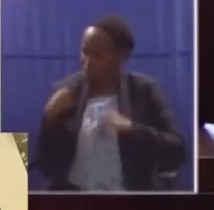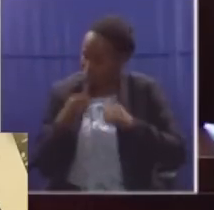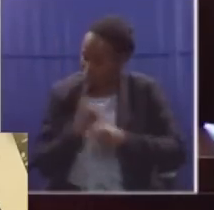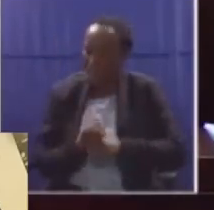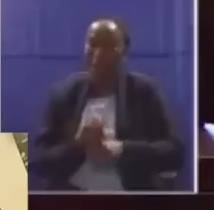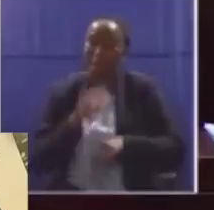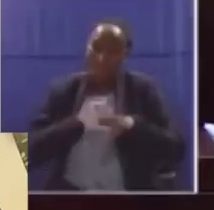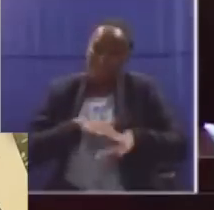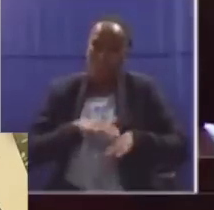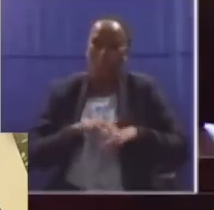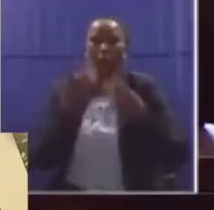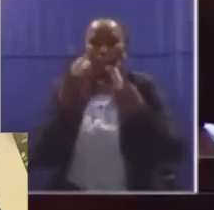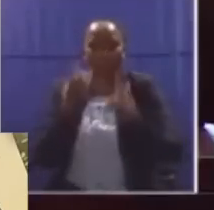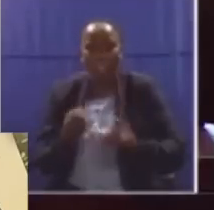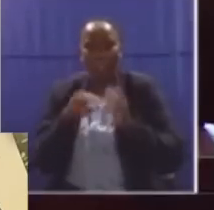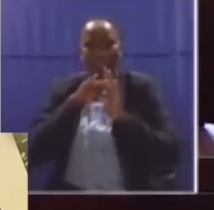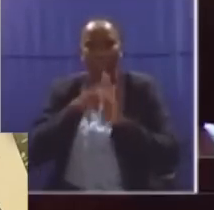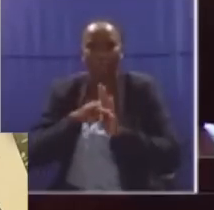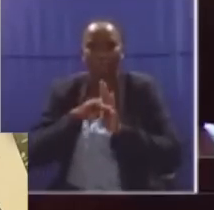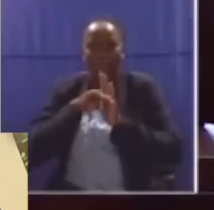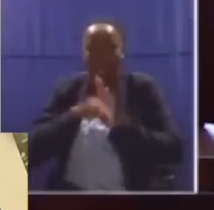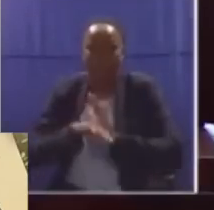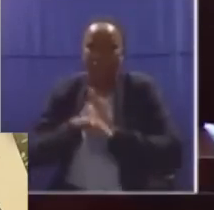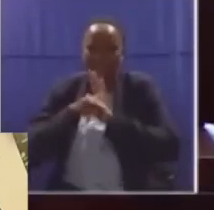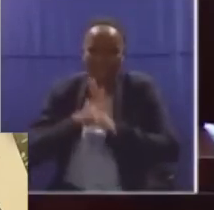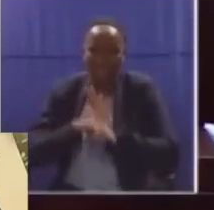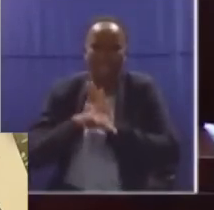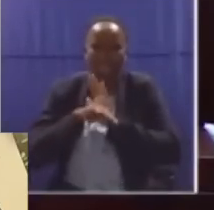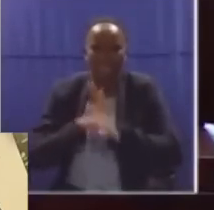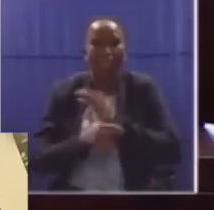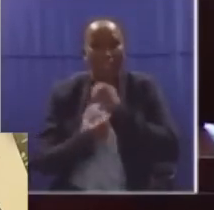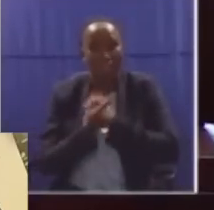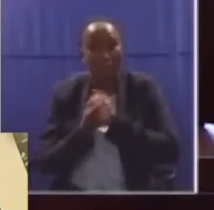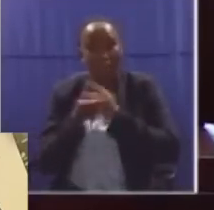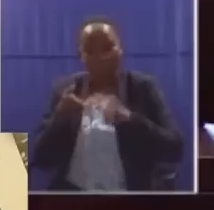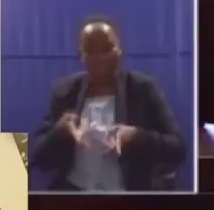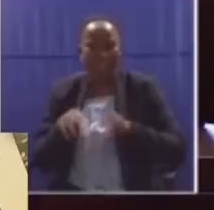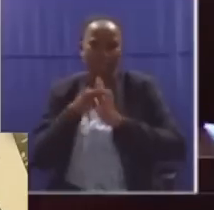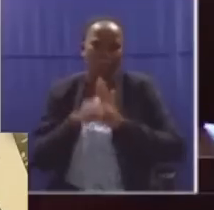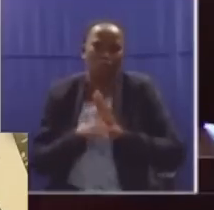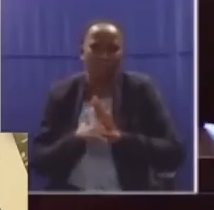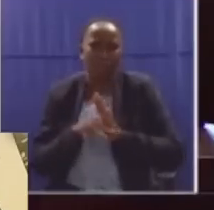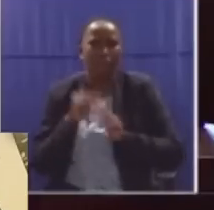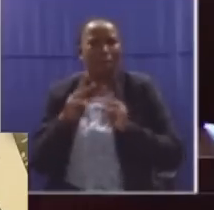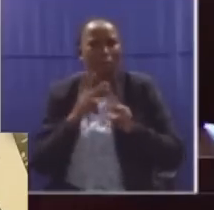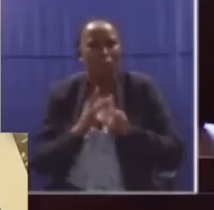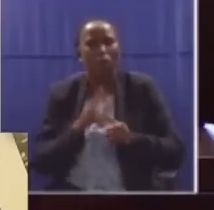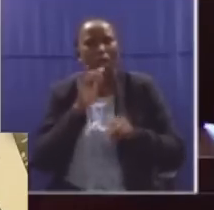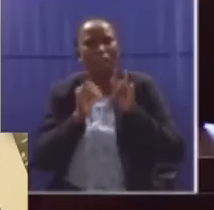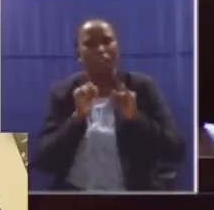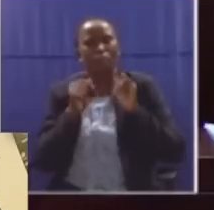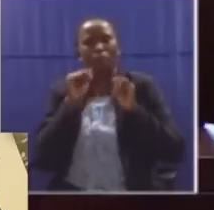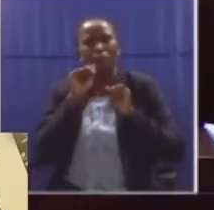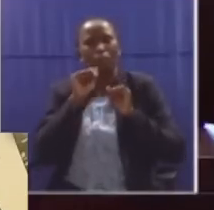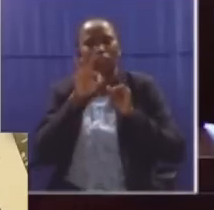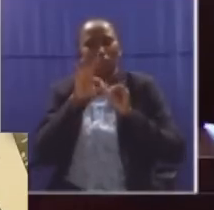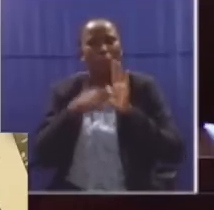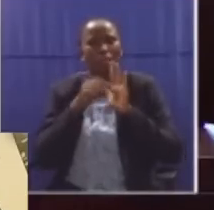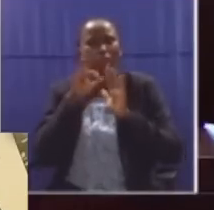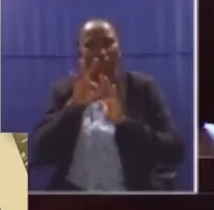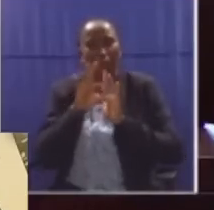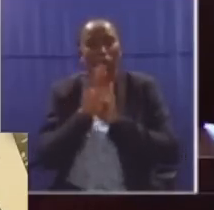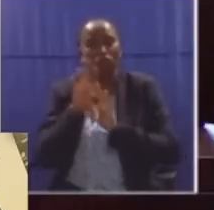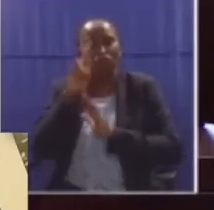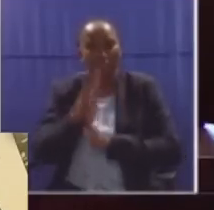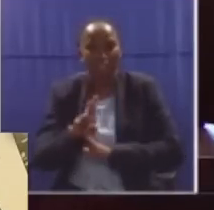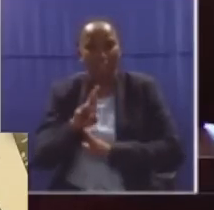this department's budget is within this core service delivery program at a whopping 3.3 billion rand. Our detectives